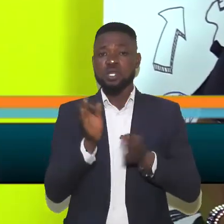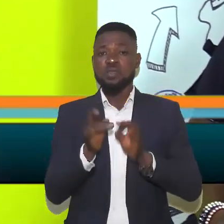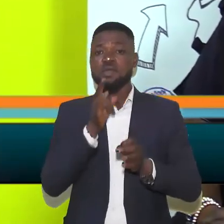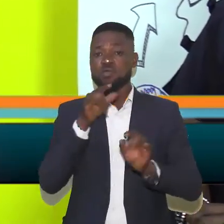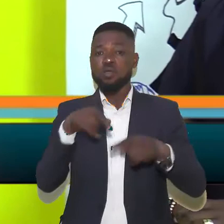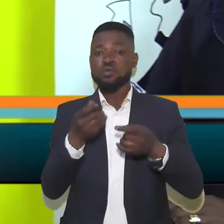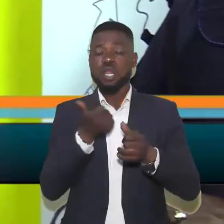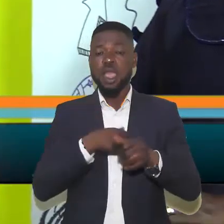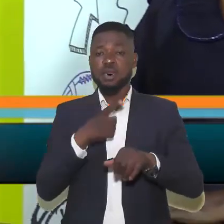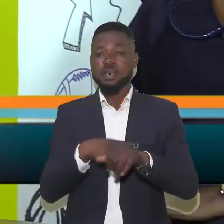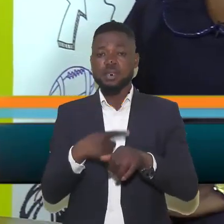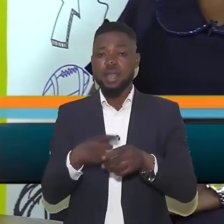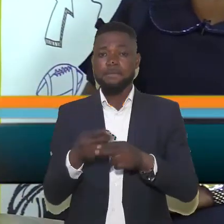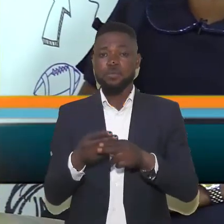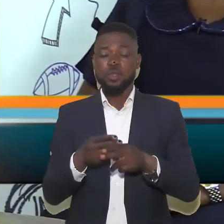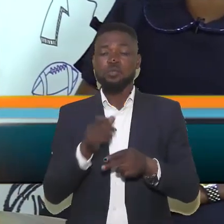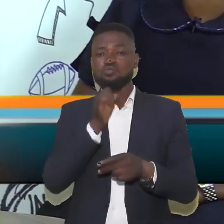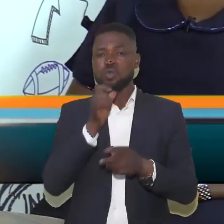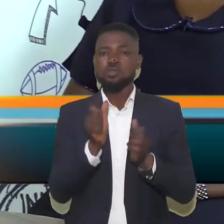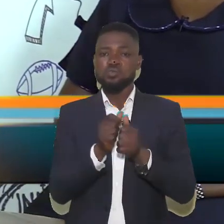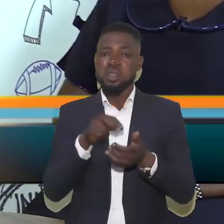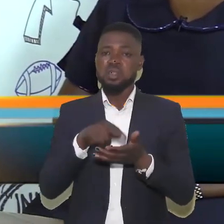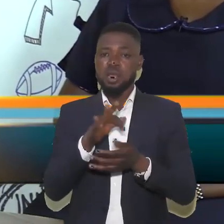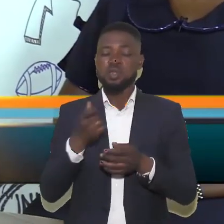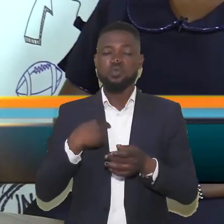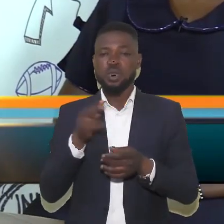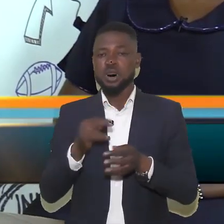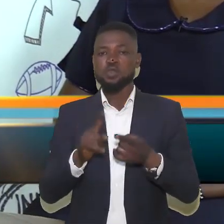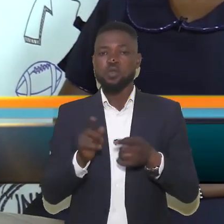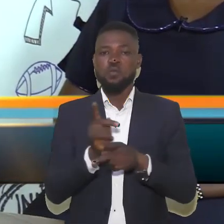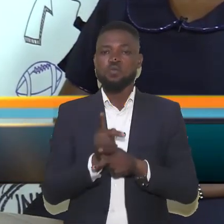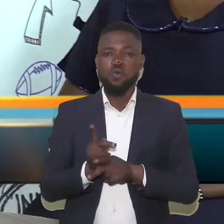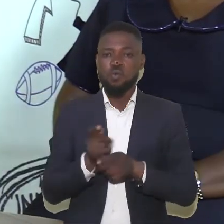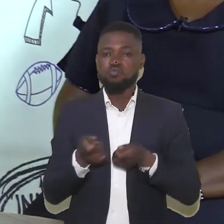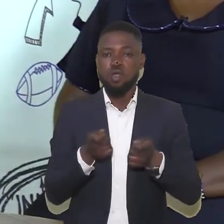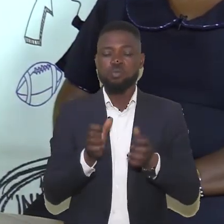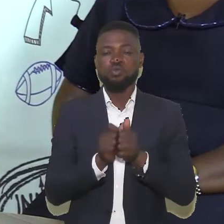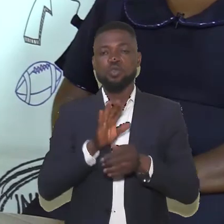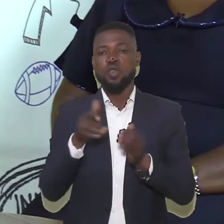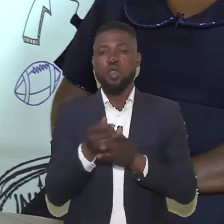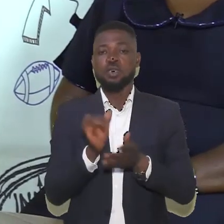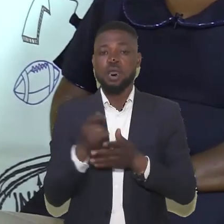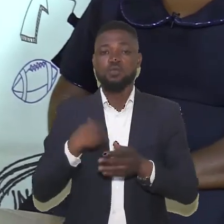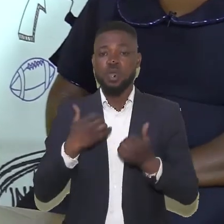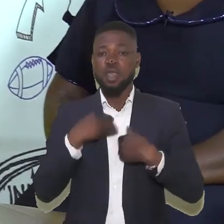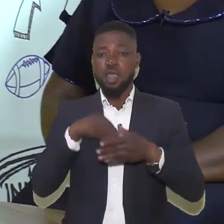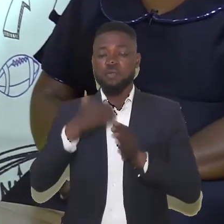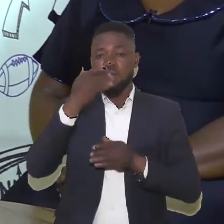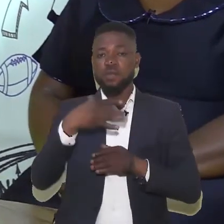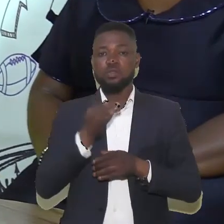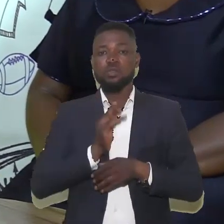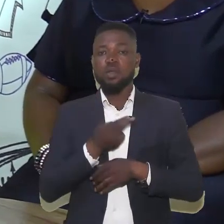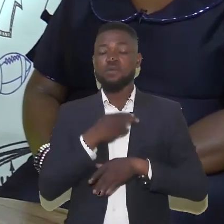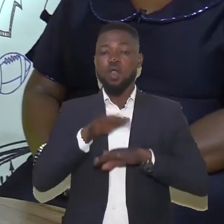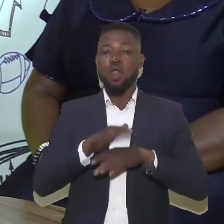it's not going anytime soon. So notwithstanding, we still have to cope with all that we have in front of us.